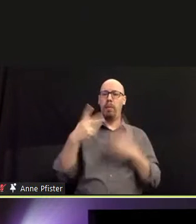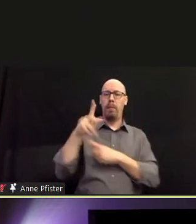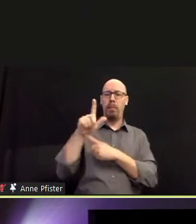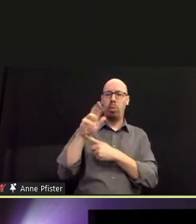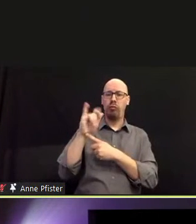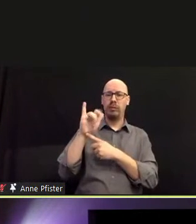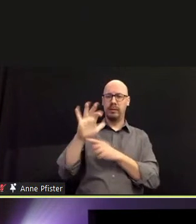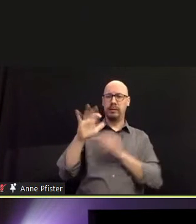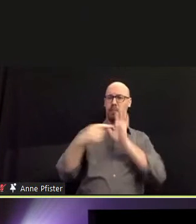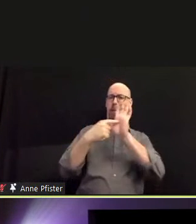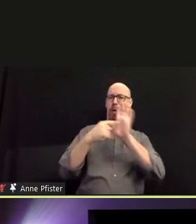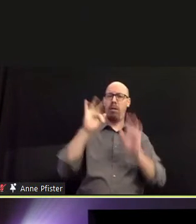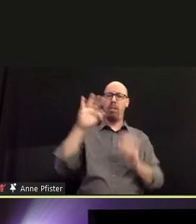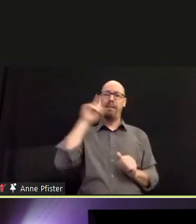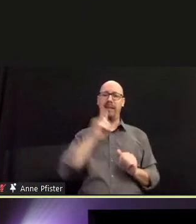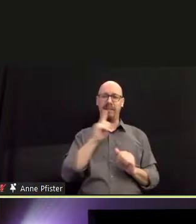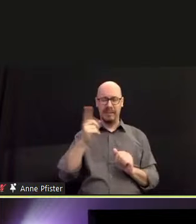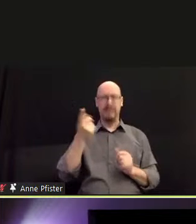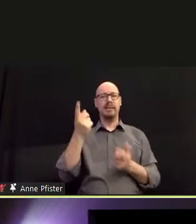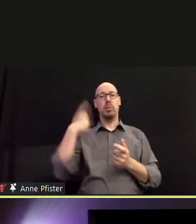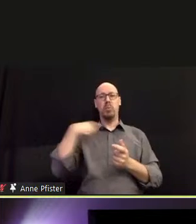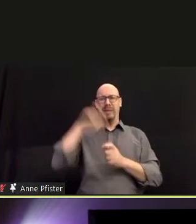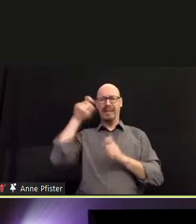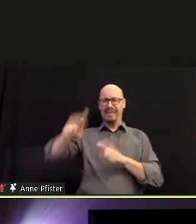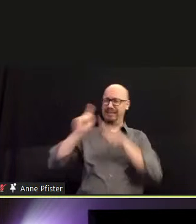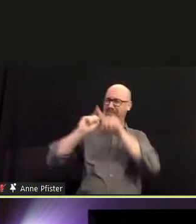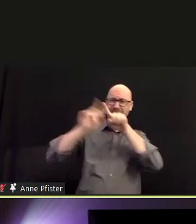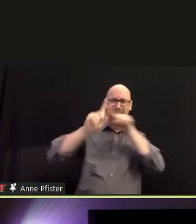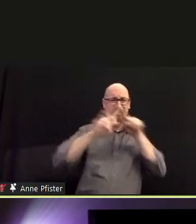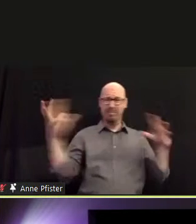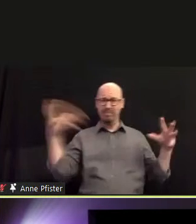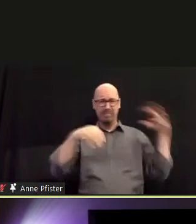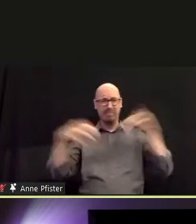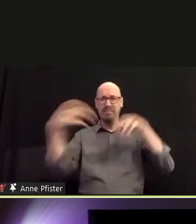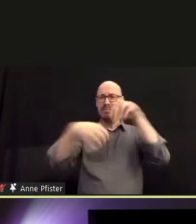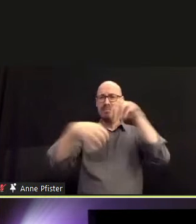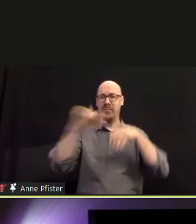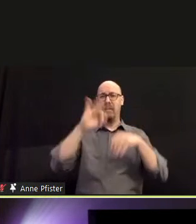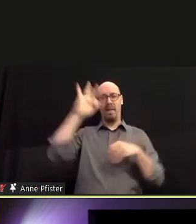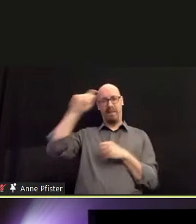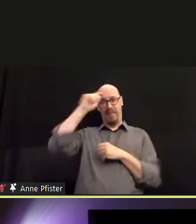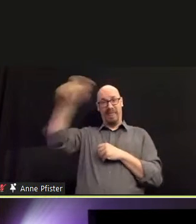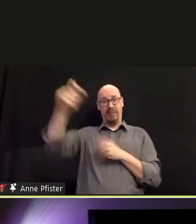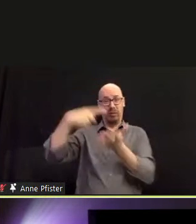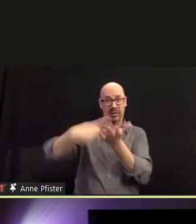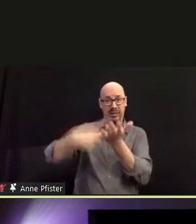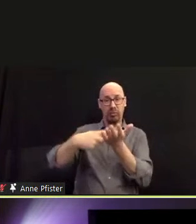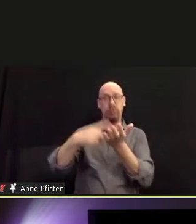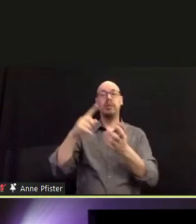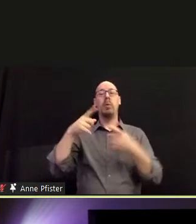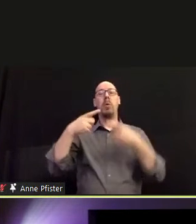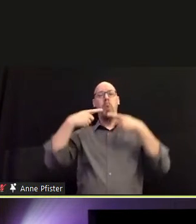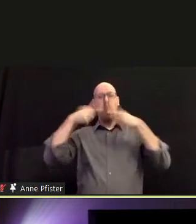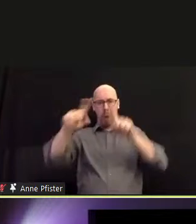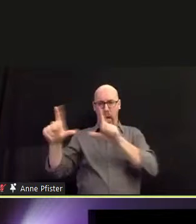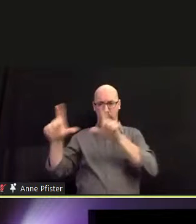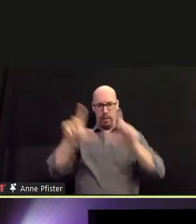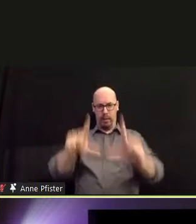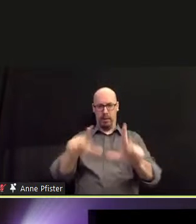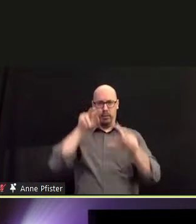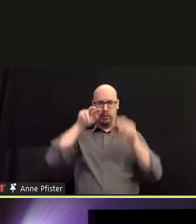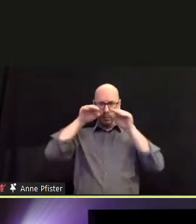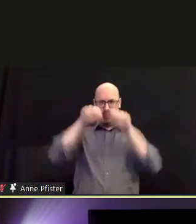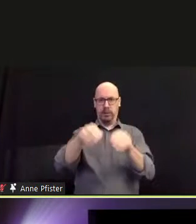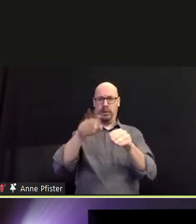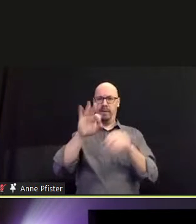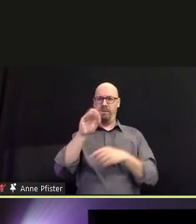ethnographic studies to contribute to general theoretical discussions while maintaining the focus on the particular. So in